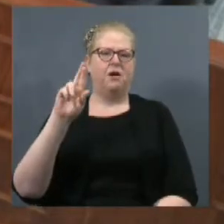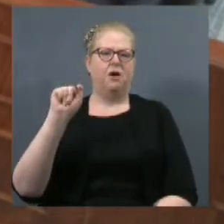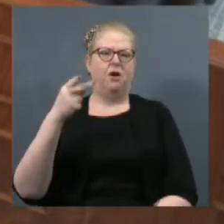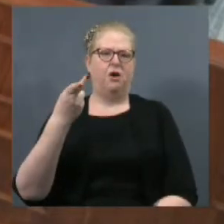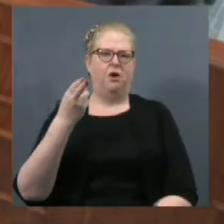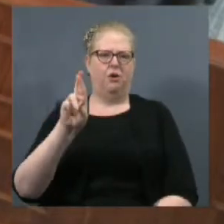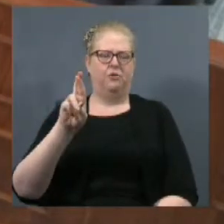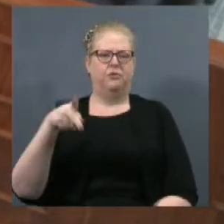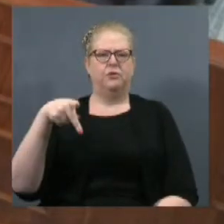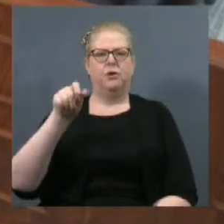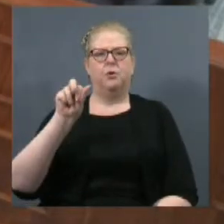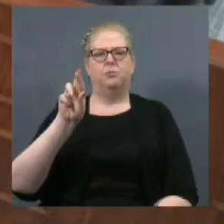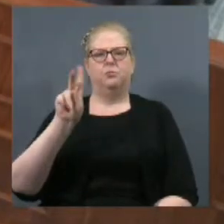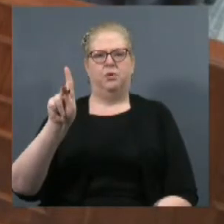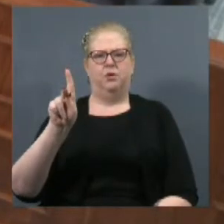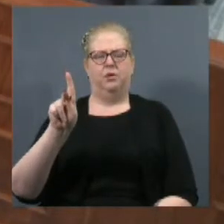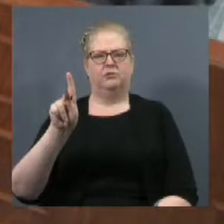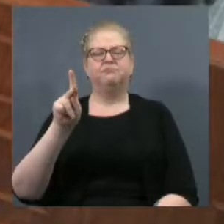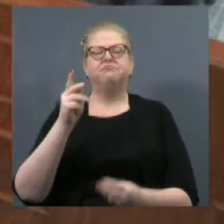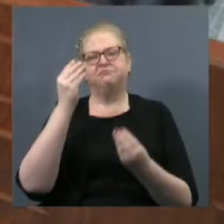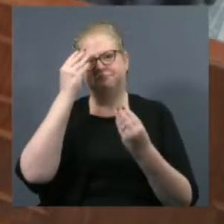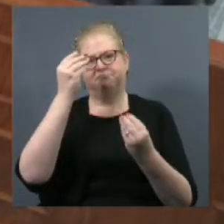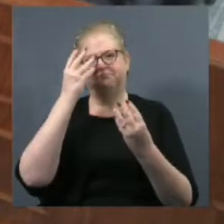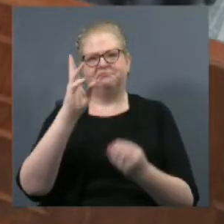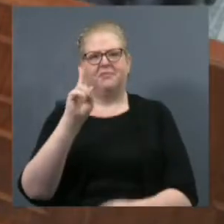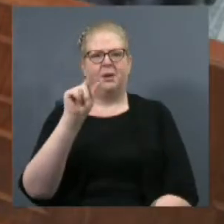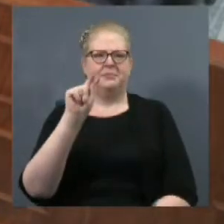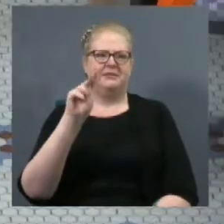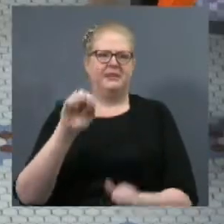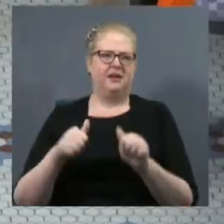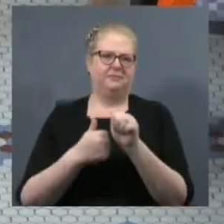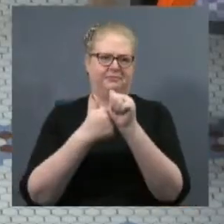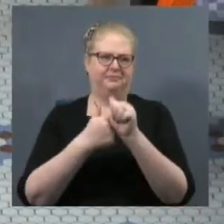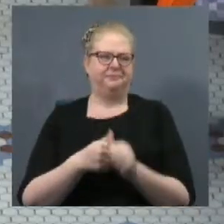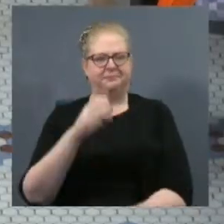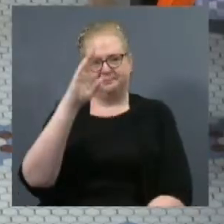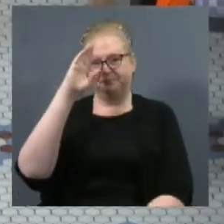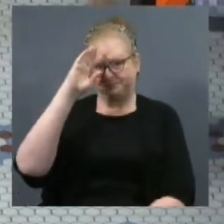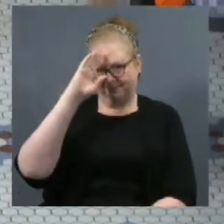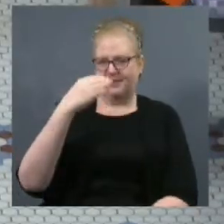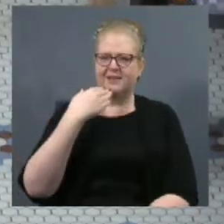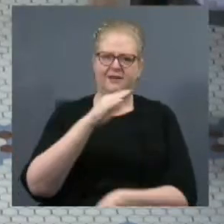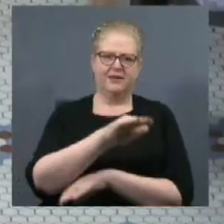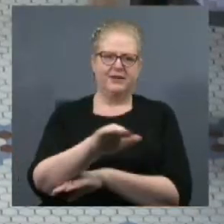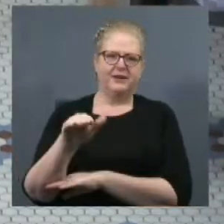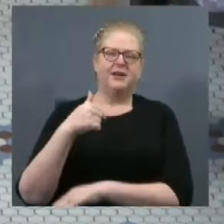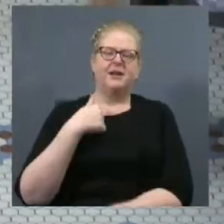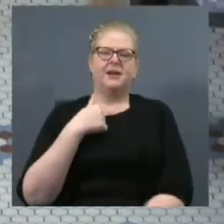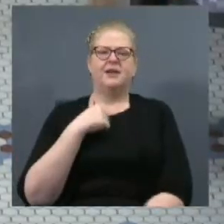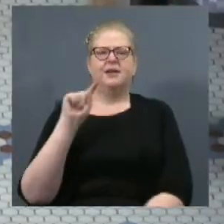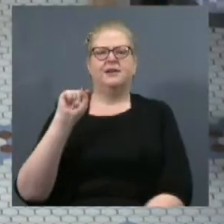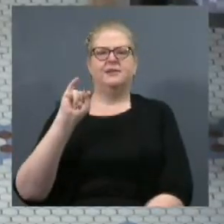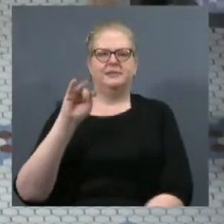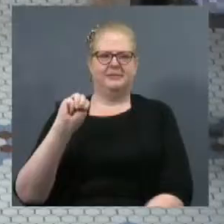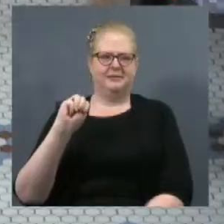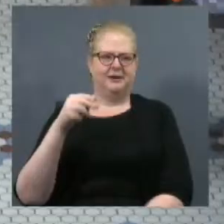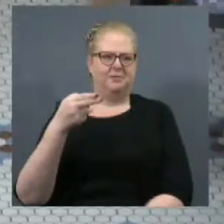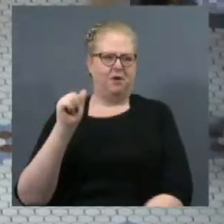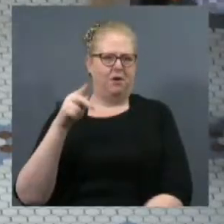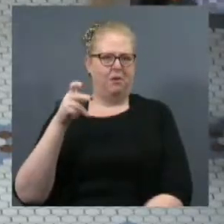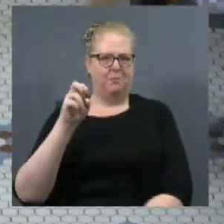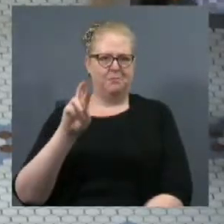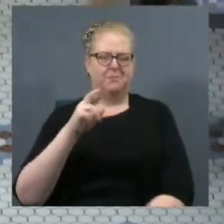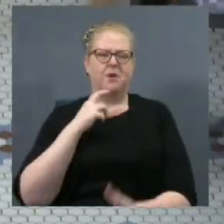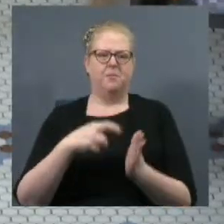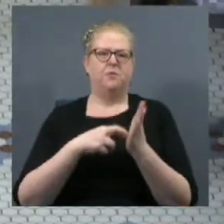Thank you, Mayor and Board. My name is Tim Heipel. I'm representing the MacArthur Park Group. First, want to thank